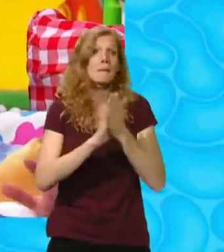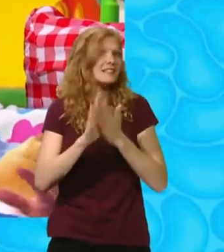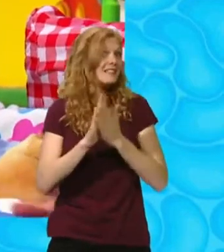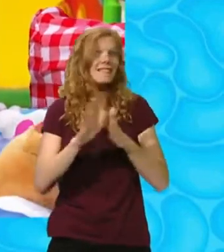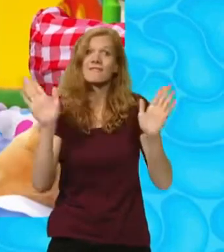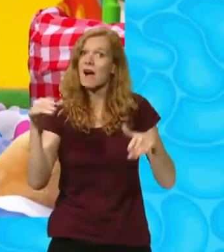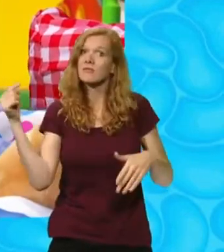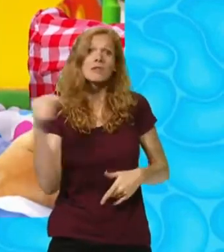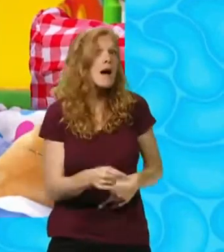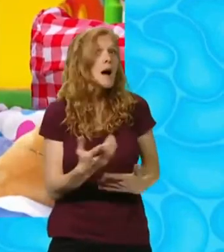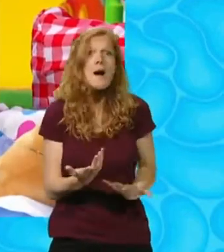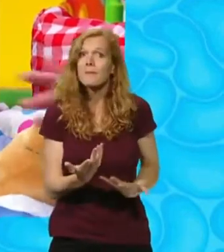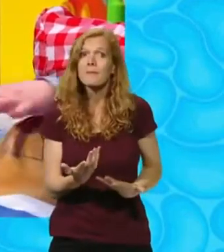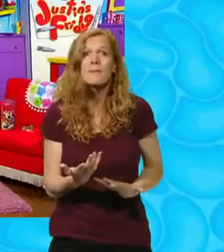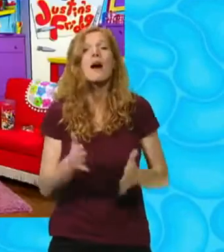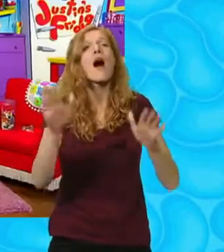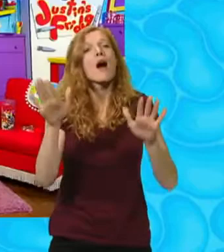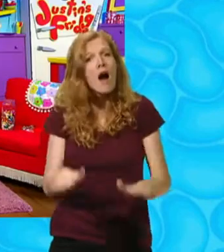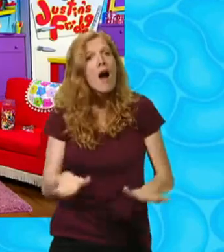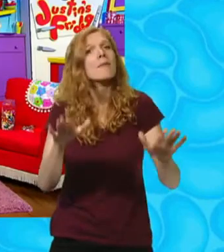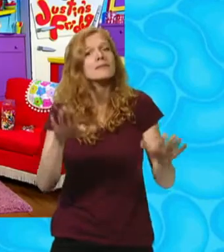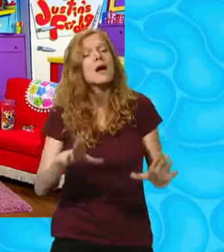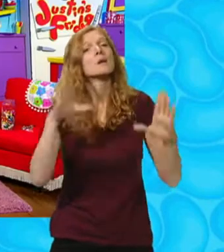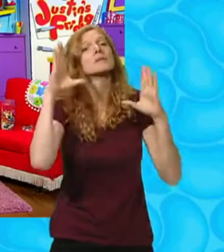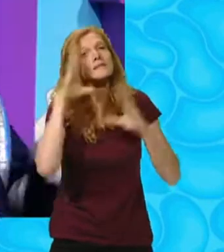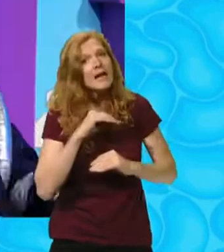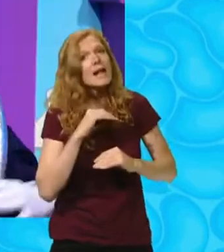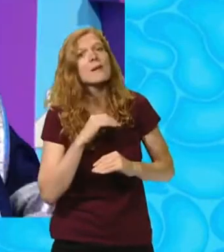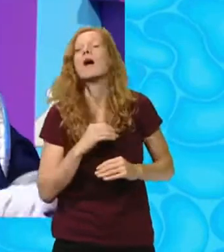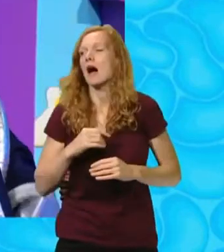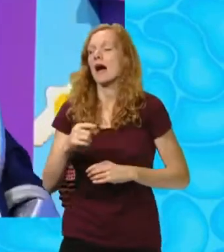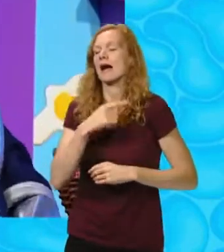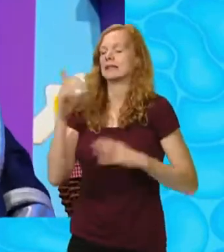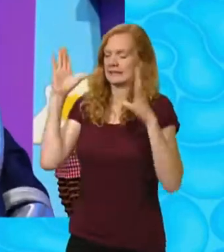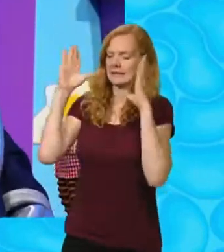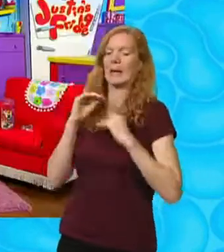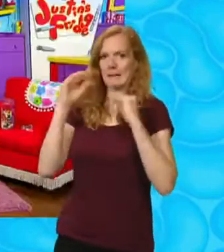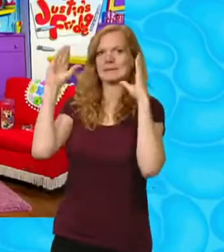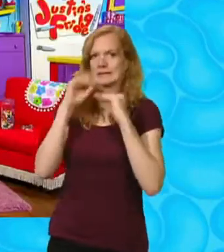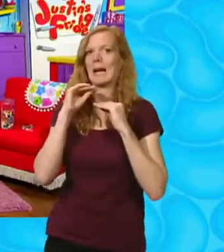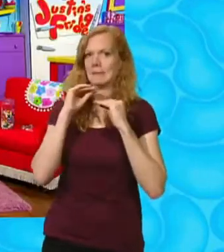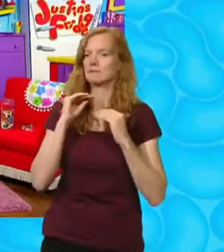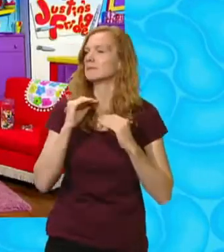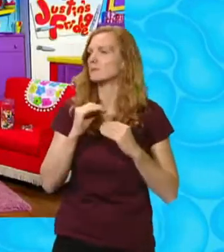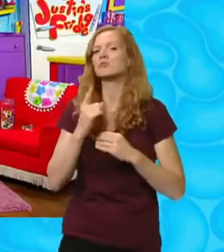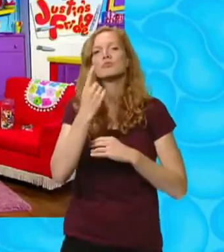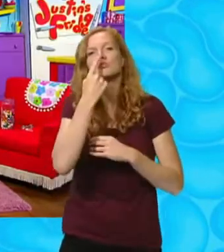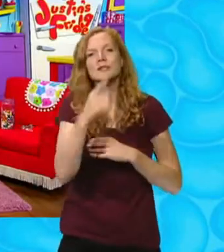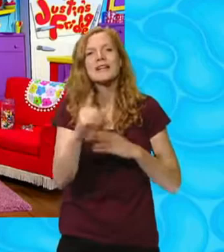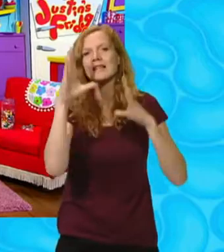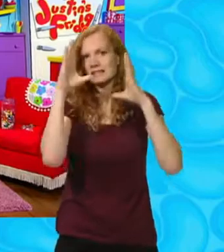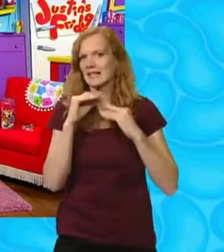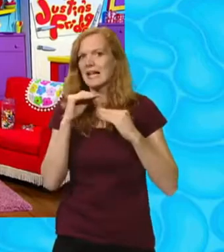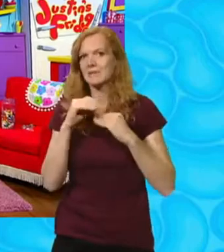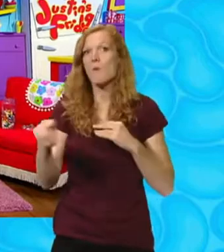Now, come on, everyone. Calm down and let's all sleep together. All right, yes. We'll all fall asleep together. All right. Pretend to sleep with us, everyone. All right, here we go. That's